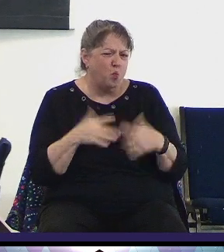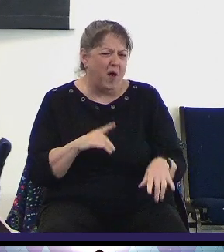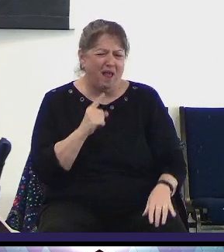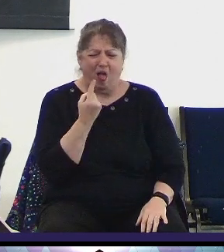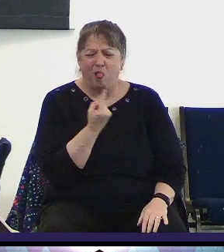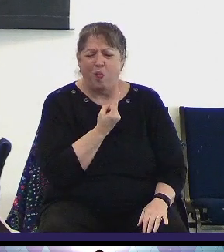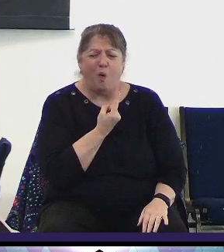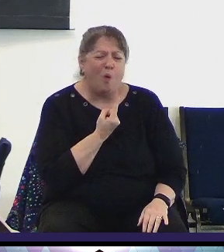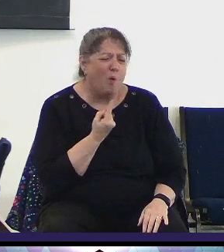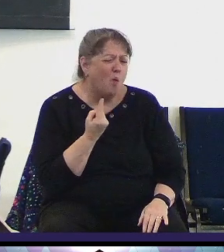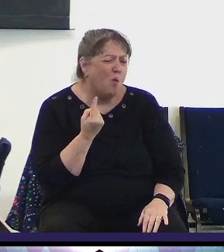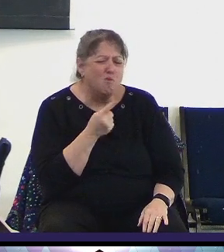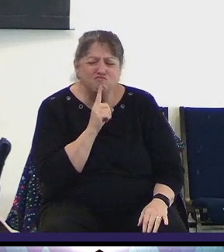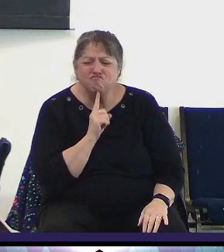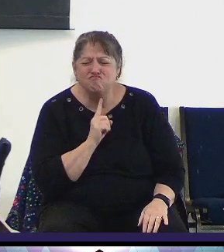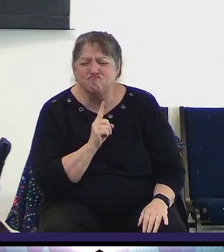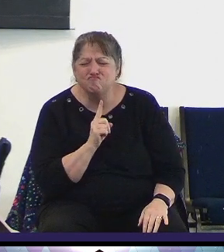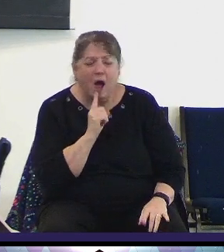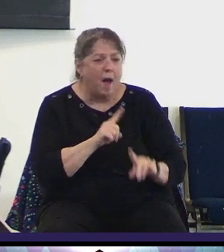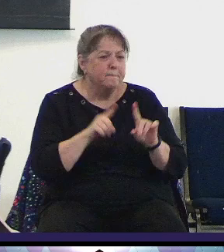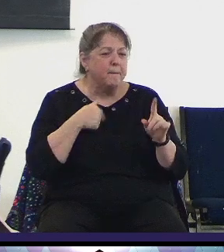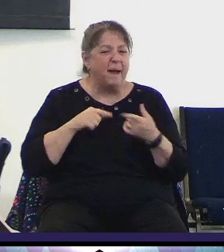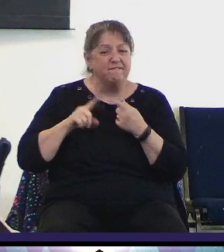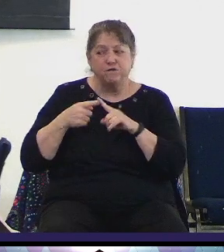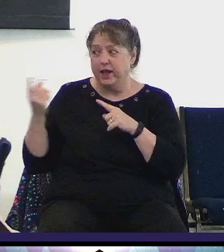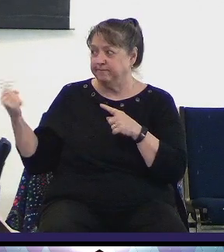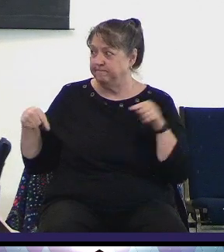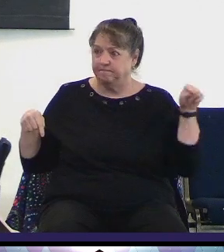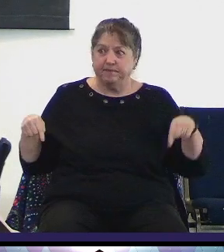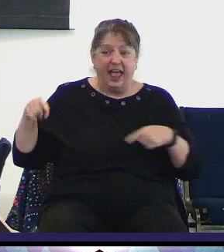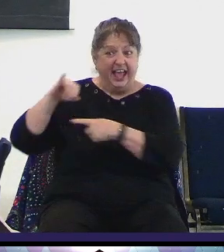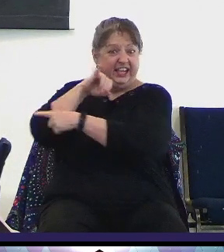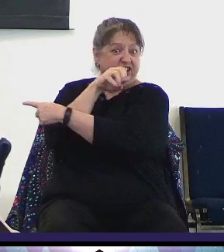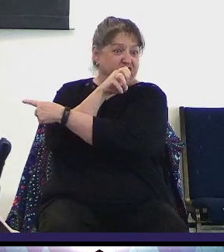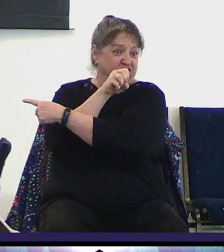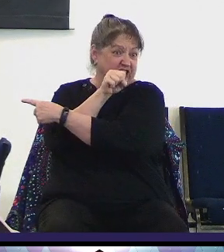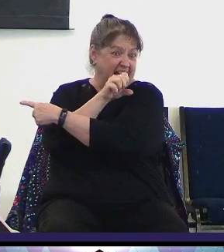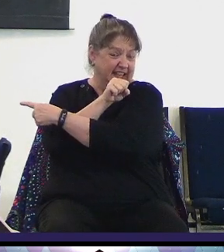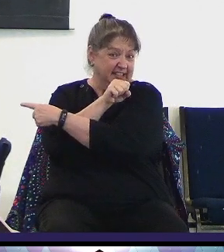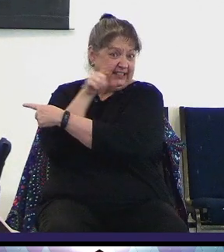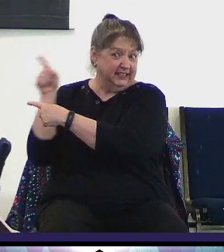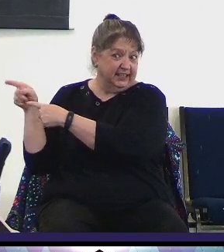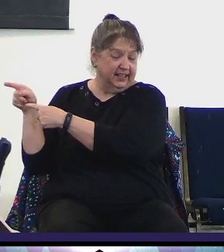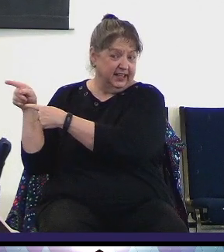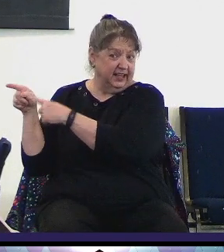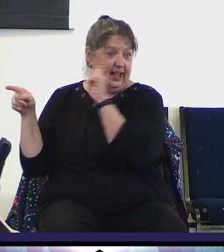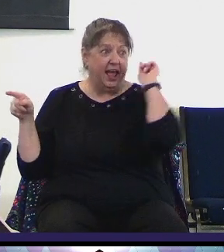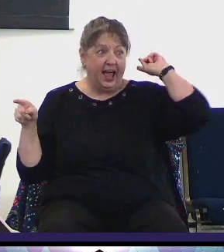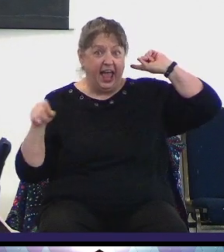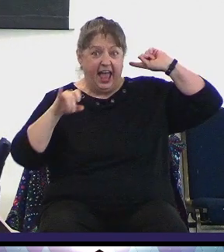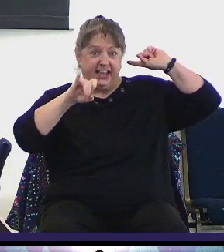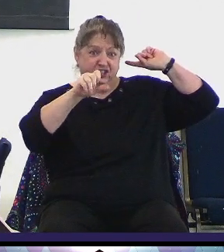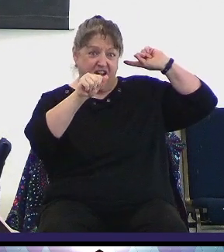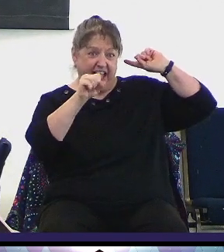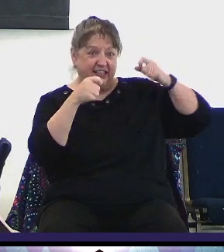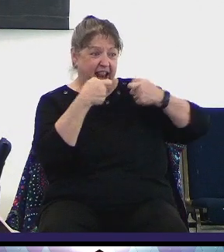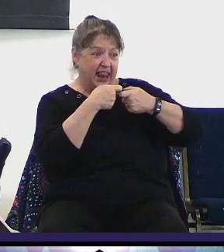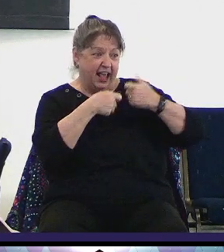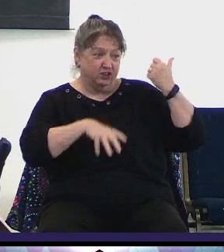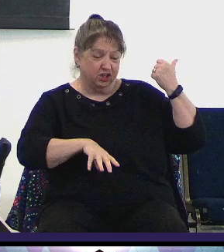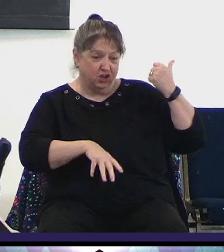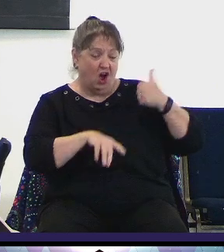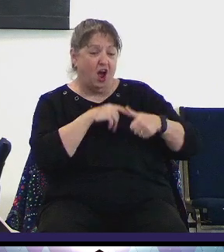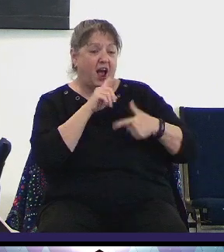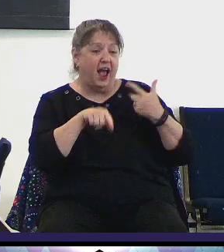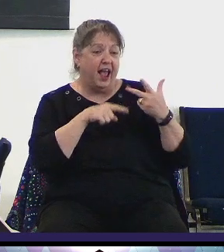some friends to come and join me. So we have Jess singing vocals with me, and we have Jason on the electric guitar, and Ryan